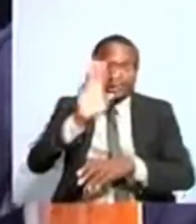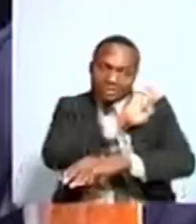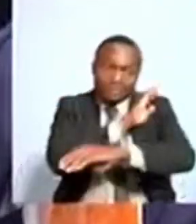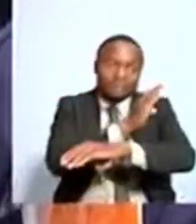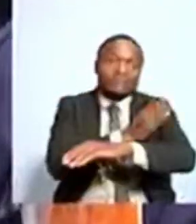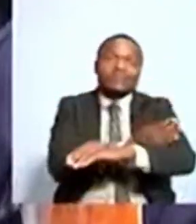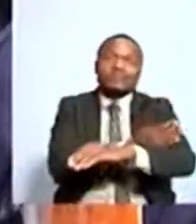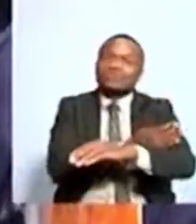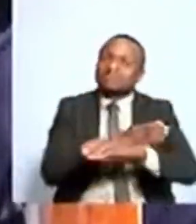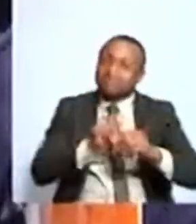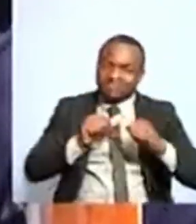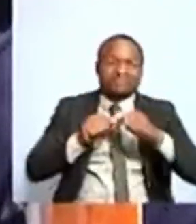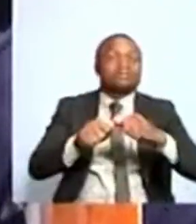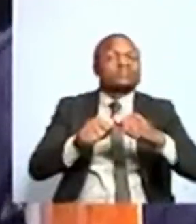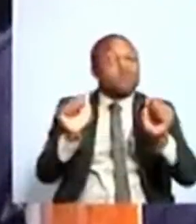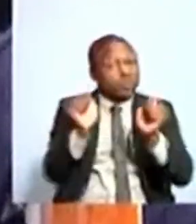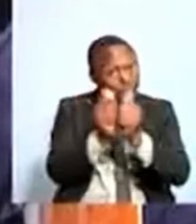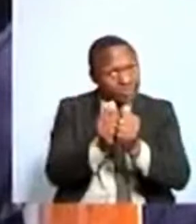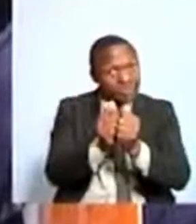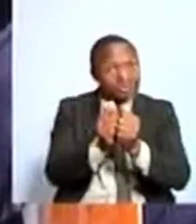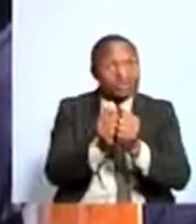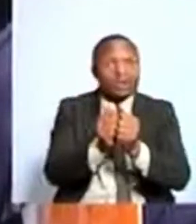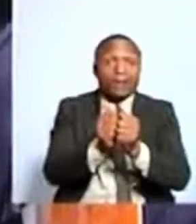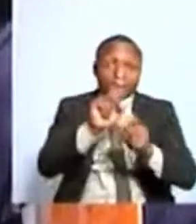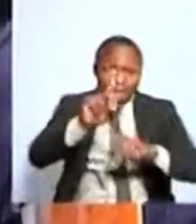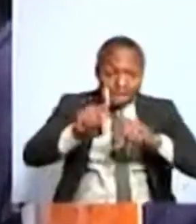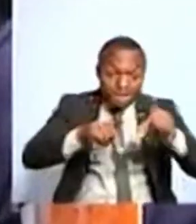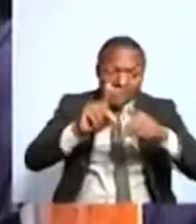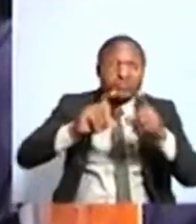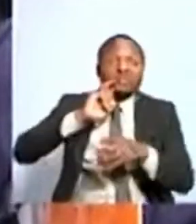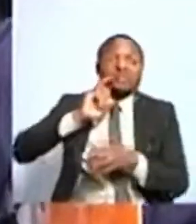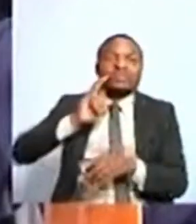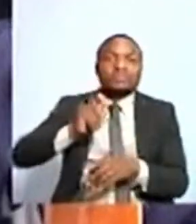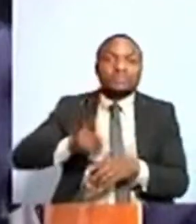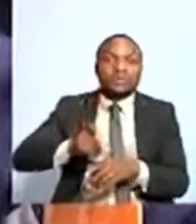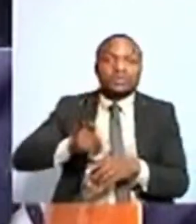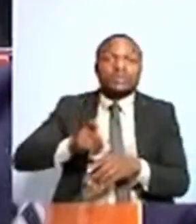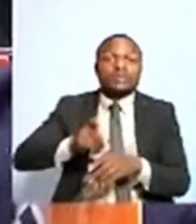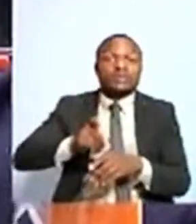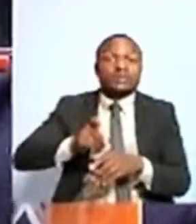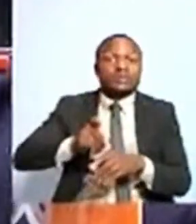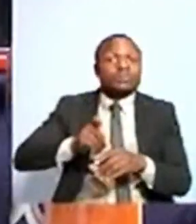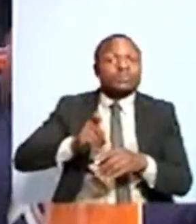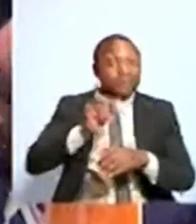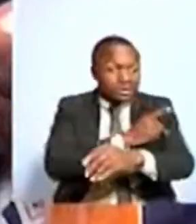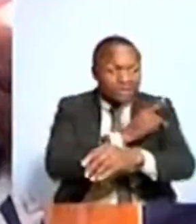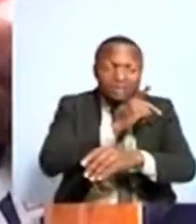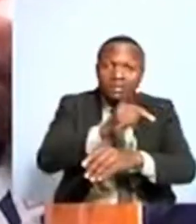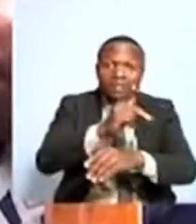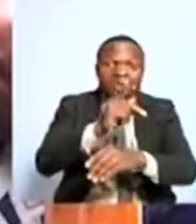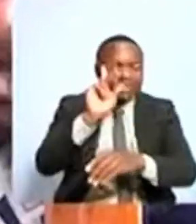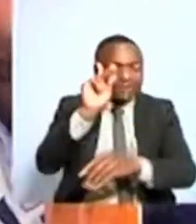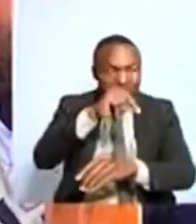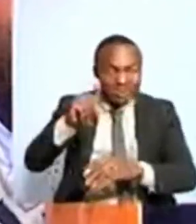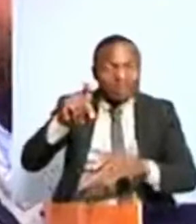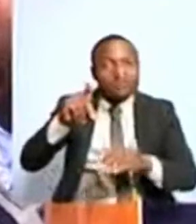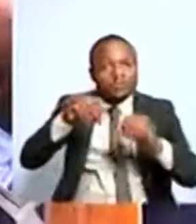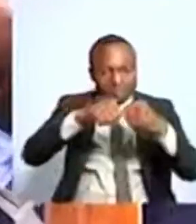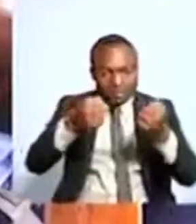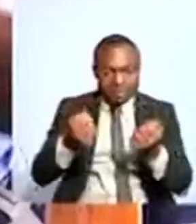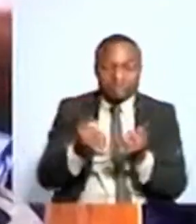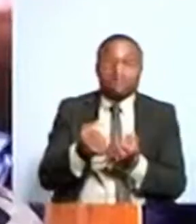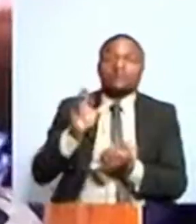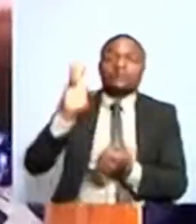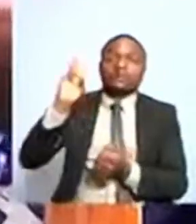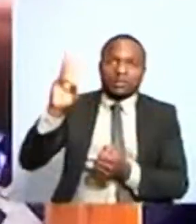is still with the people who should only be directed by the DPP according to Section 6 of the